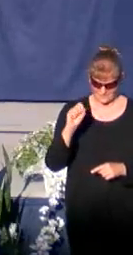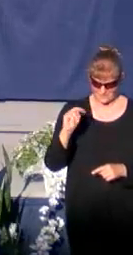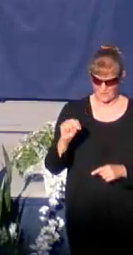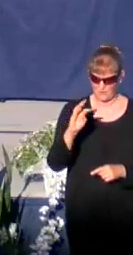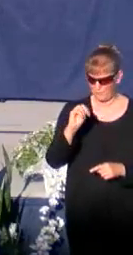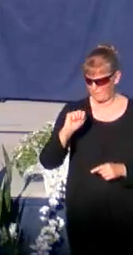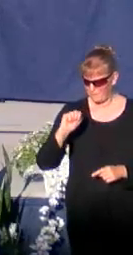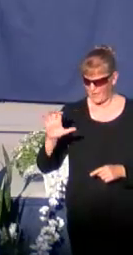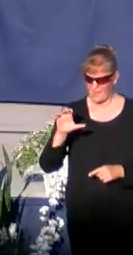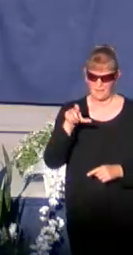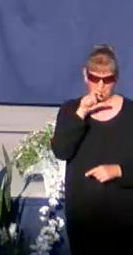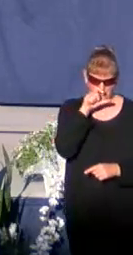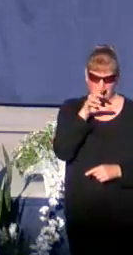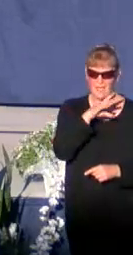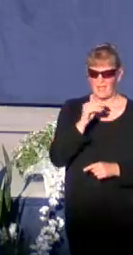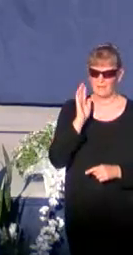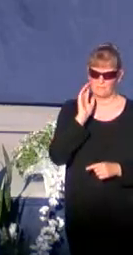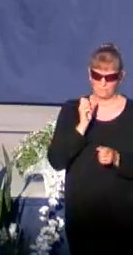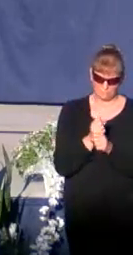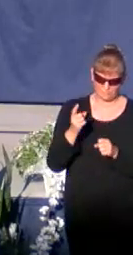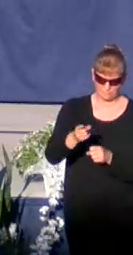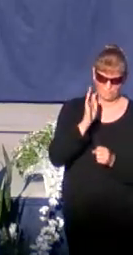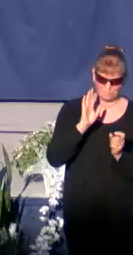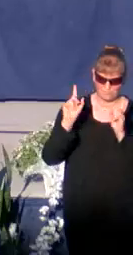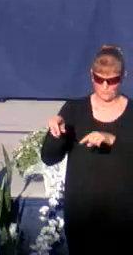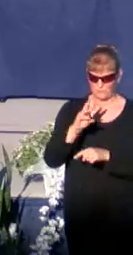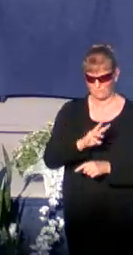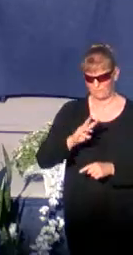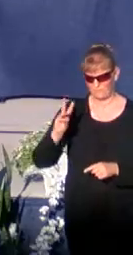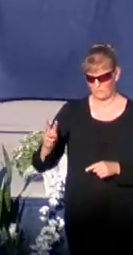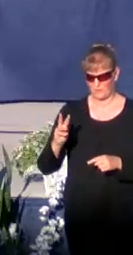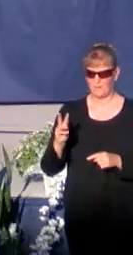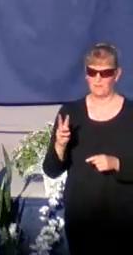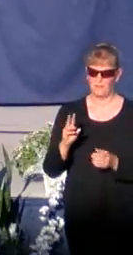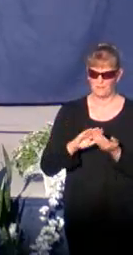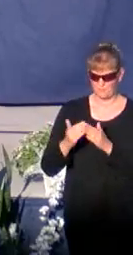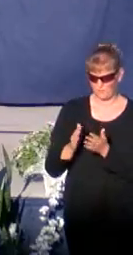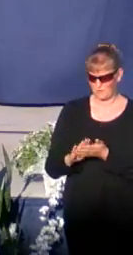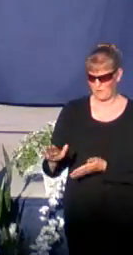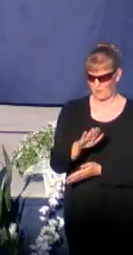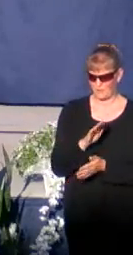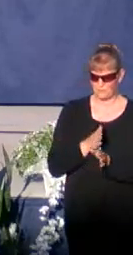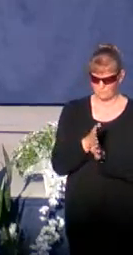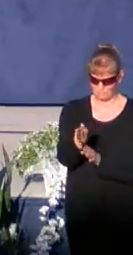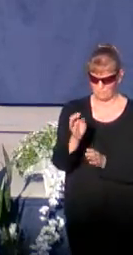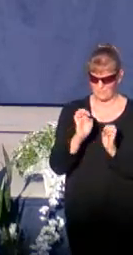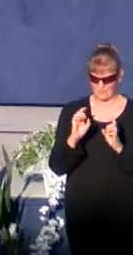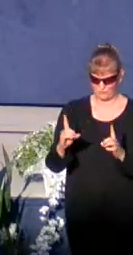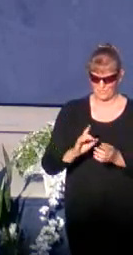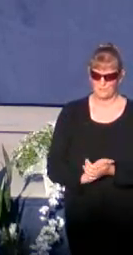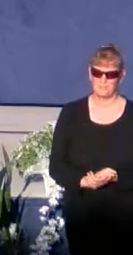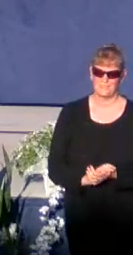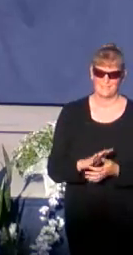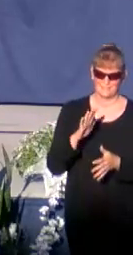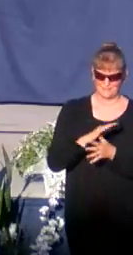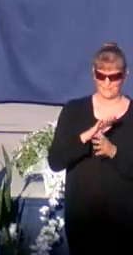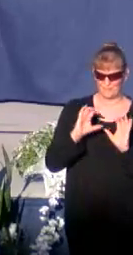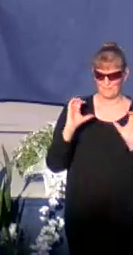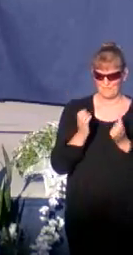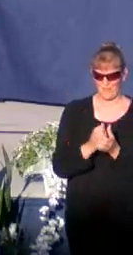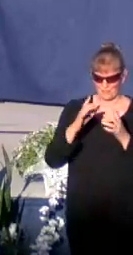plans to attend Walla Walla Community College to pursue a career in elementary education. Ladies and gentlemen, our senior class president, Peyton